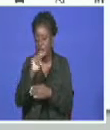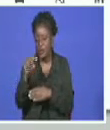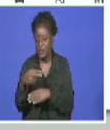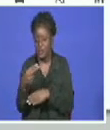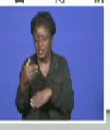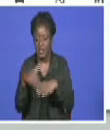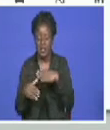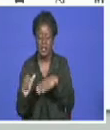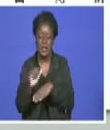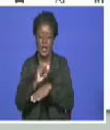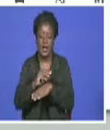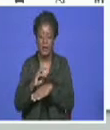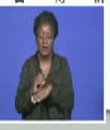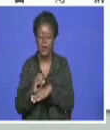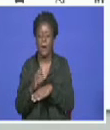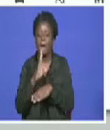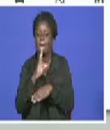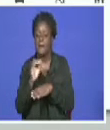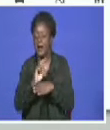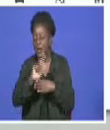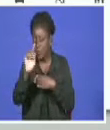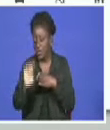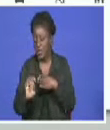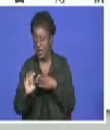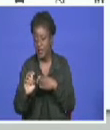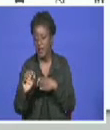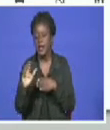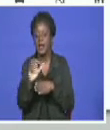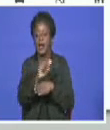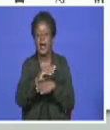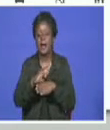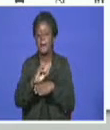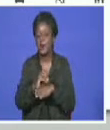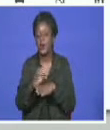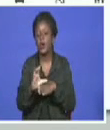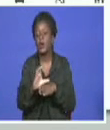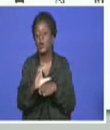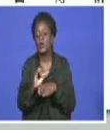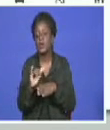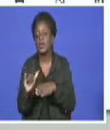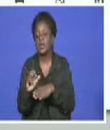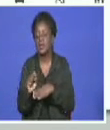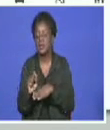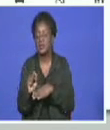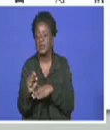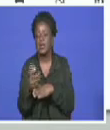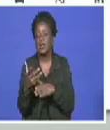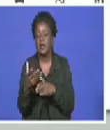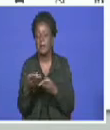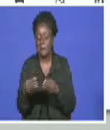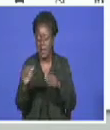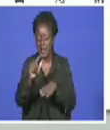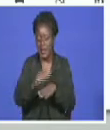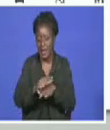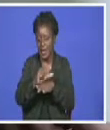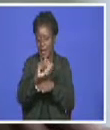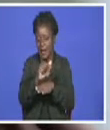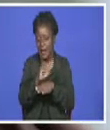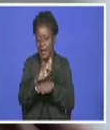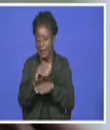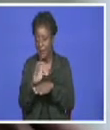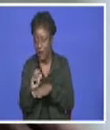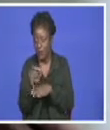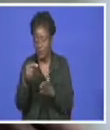the Abaco, I believe by the weekend, the Abaco Keys. But I know certainly mainland Abaco this Thursday. I'm not exactly sure